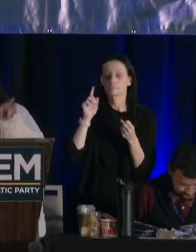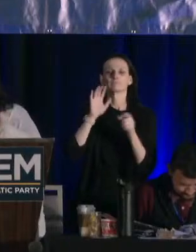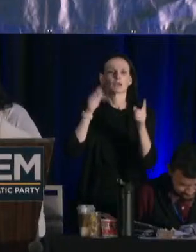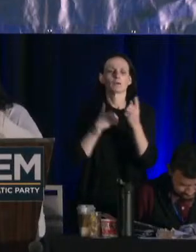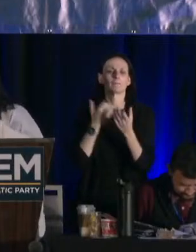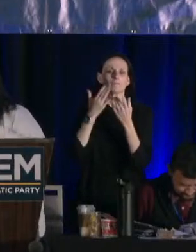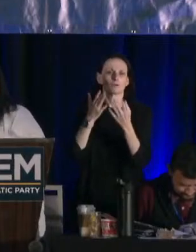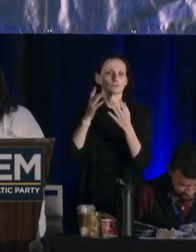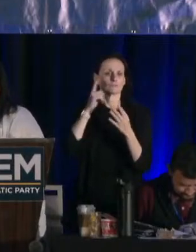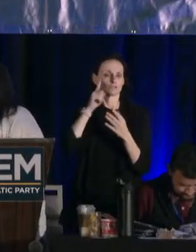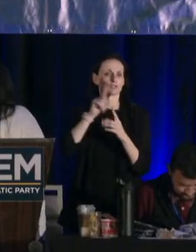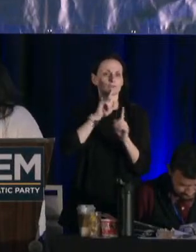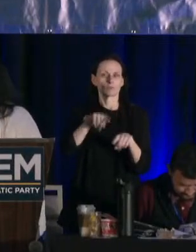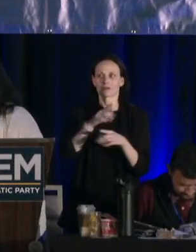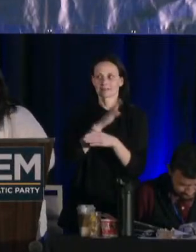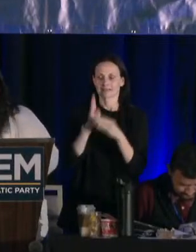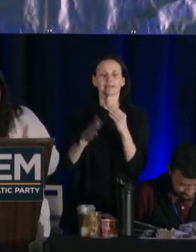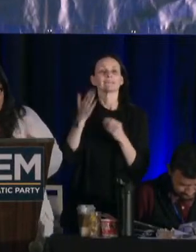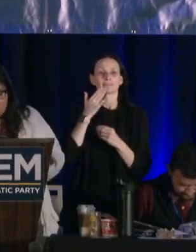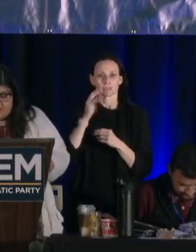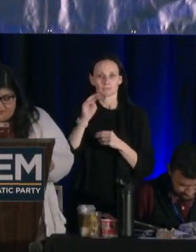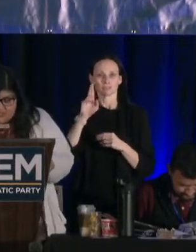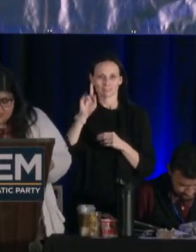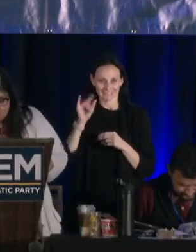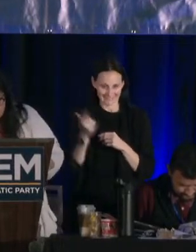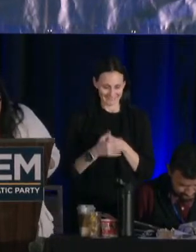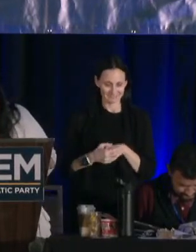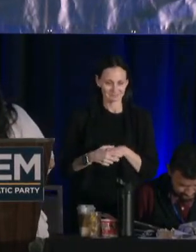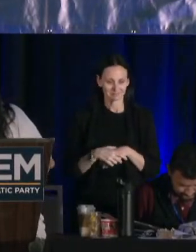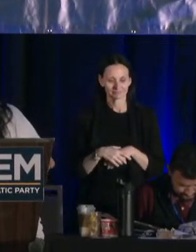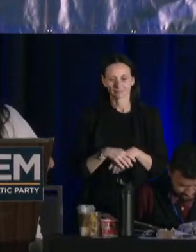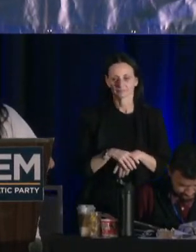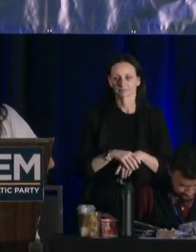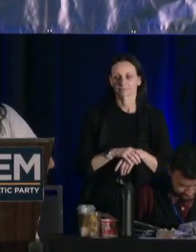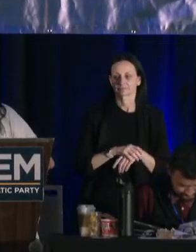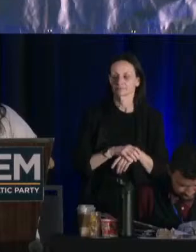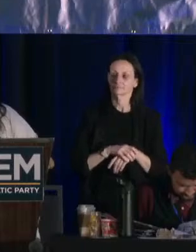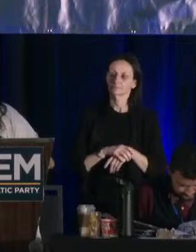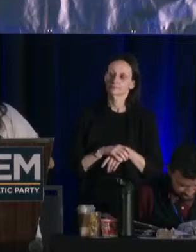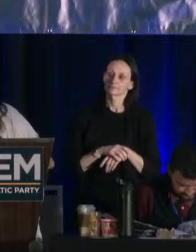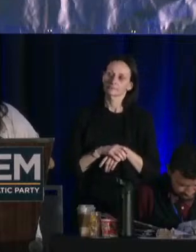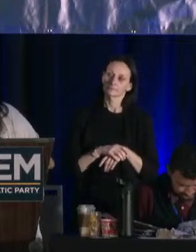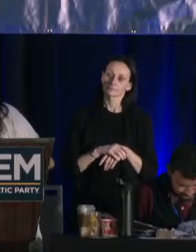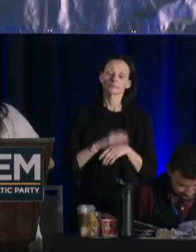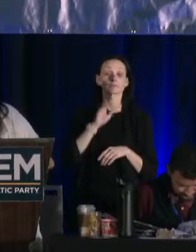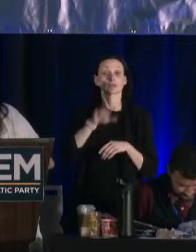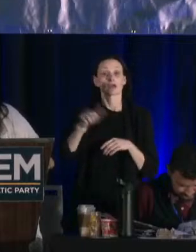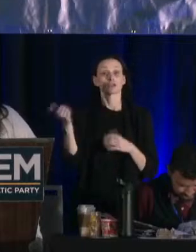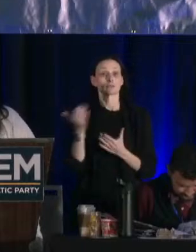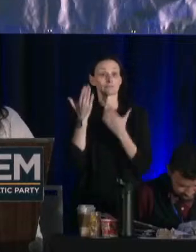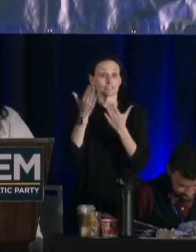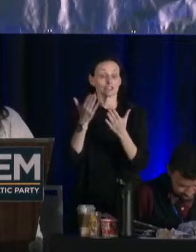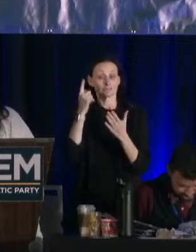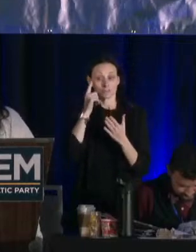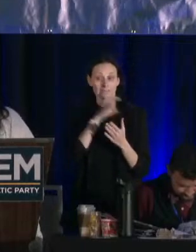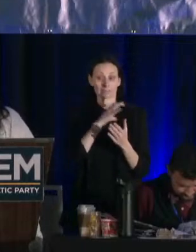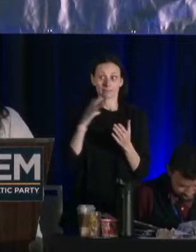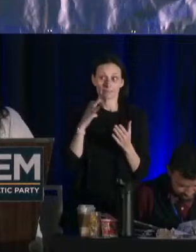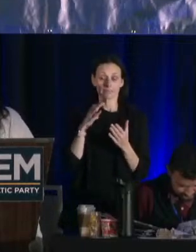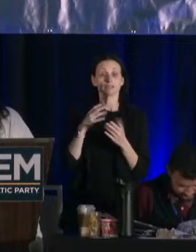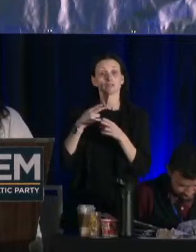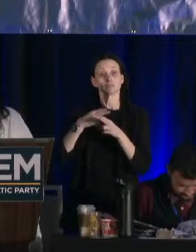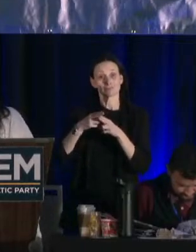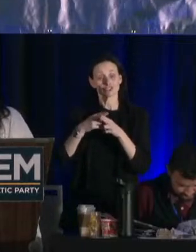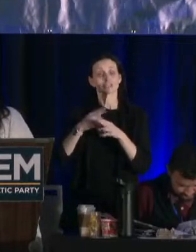I'll do a motion to accept the report at the end. Thank you, Mr. King. Okay, so the other recommendation that came from the committee was to